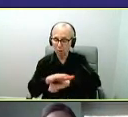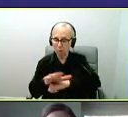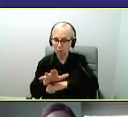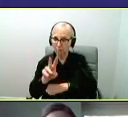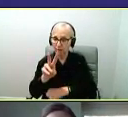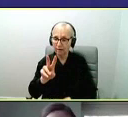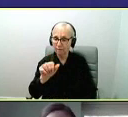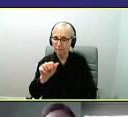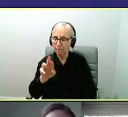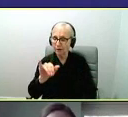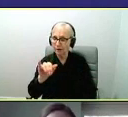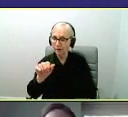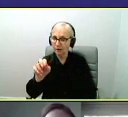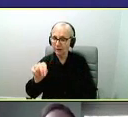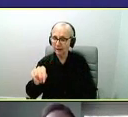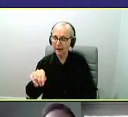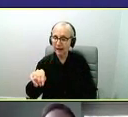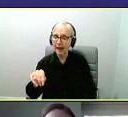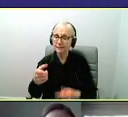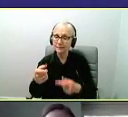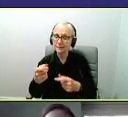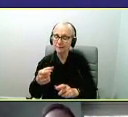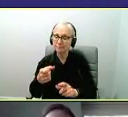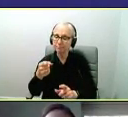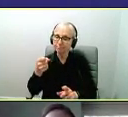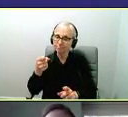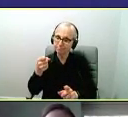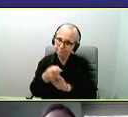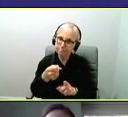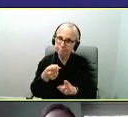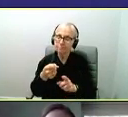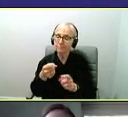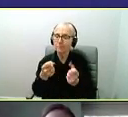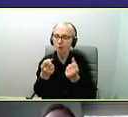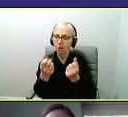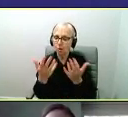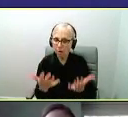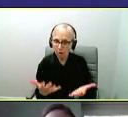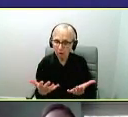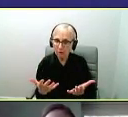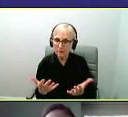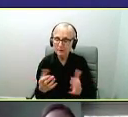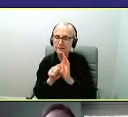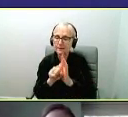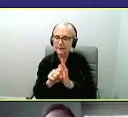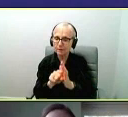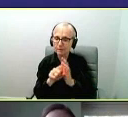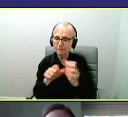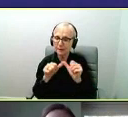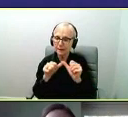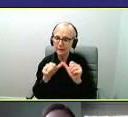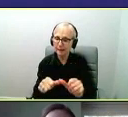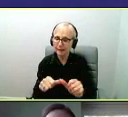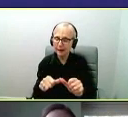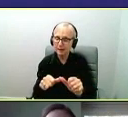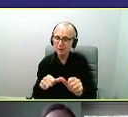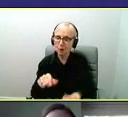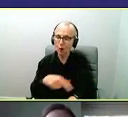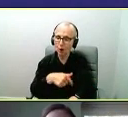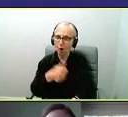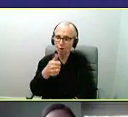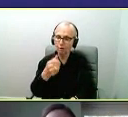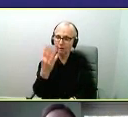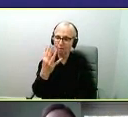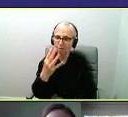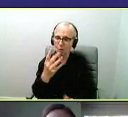has consequences for children. It causes symptoms that can last longer than 4 weeks,